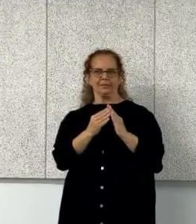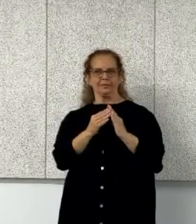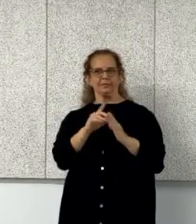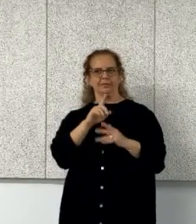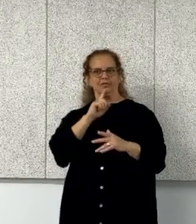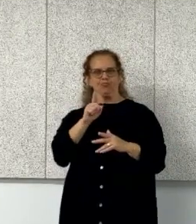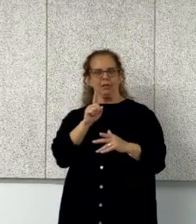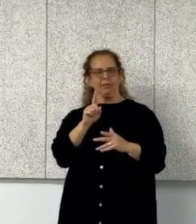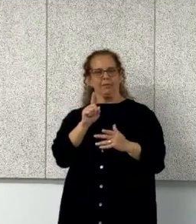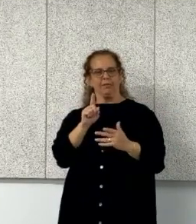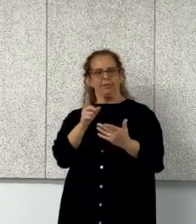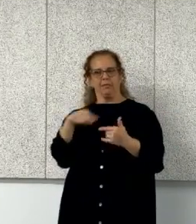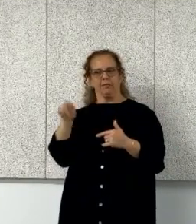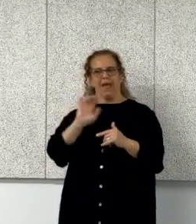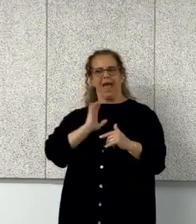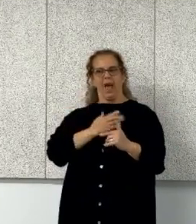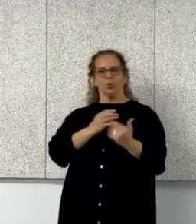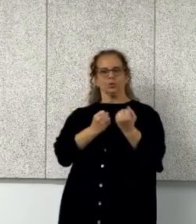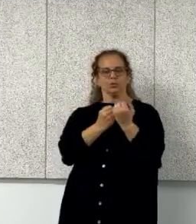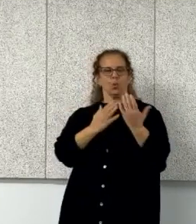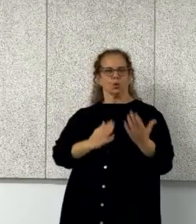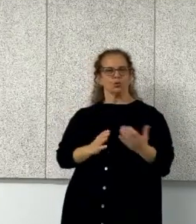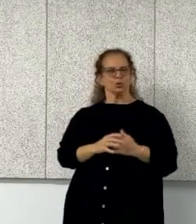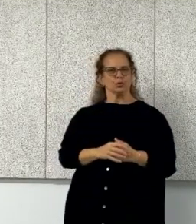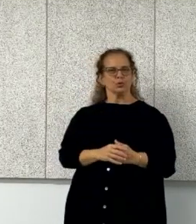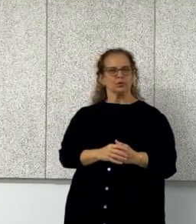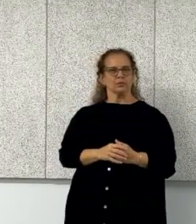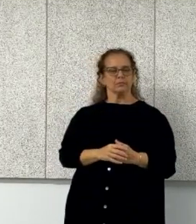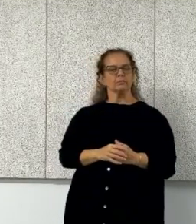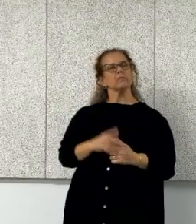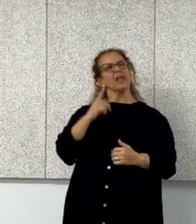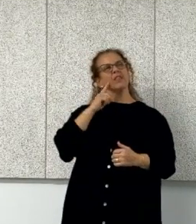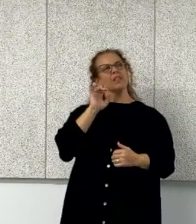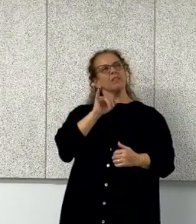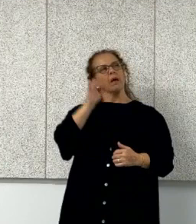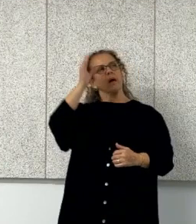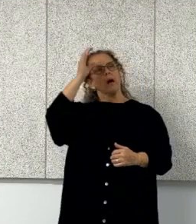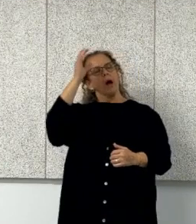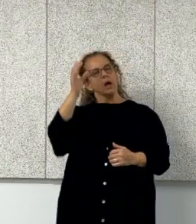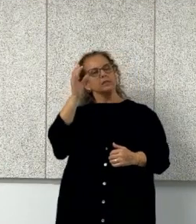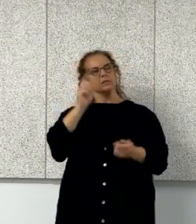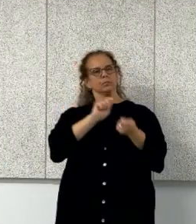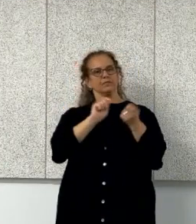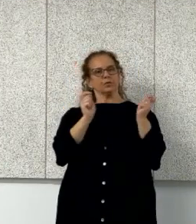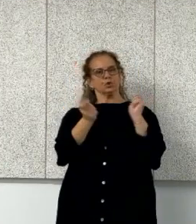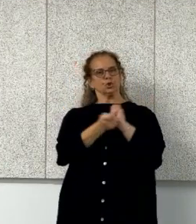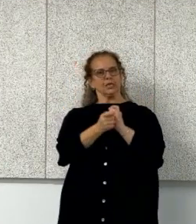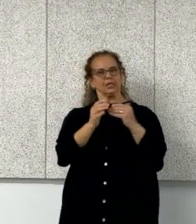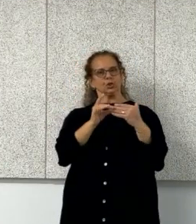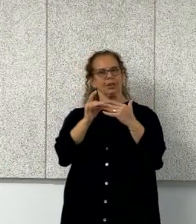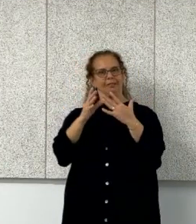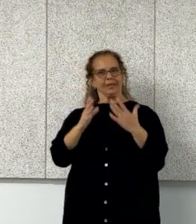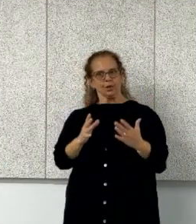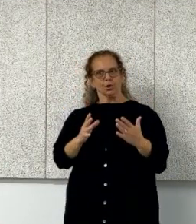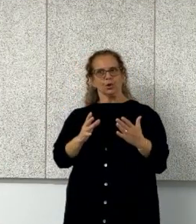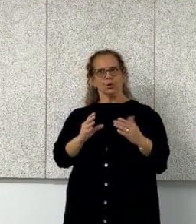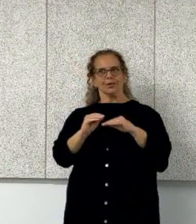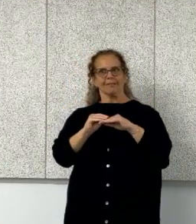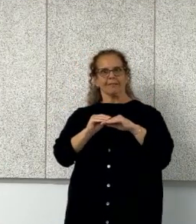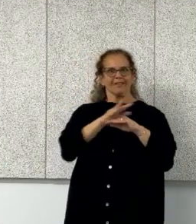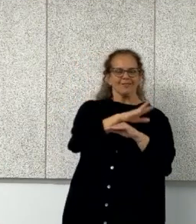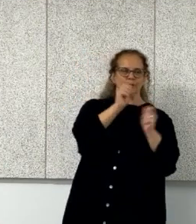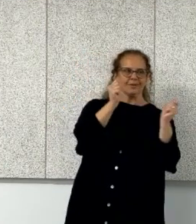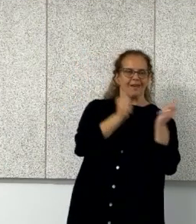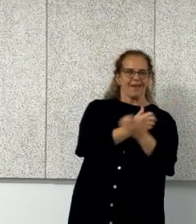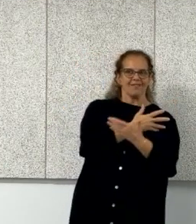through significant changes that are happening. I think this concept about, you know, you change a leader at an organization, everything changes, is really